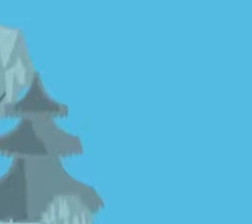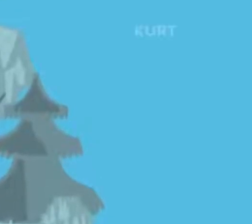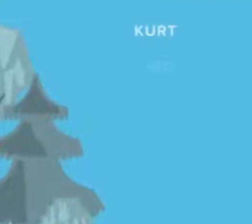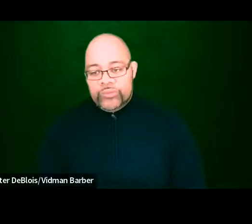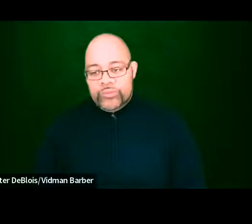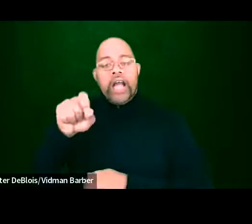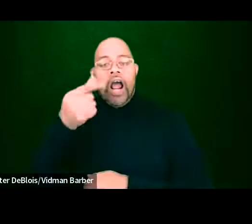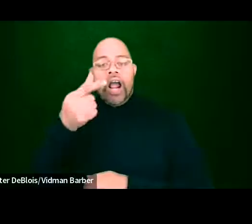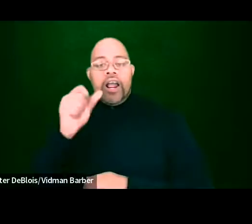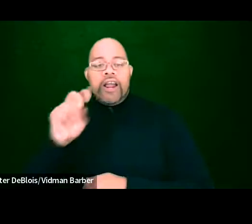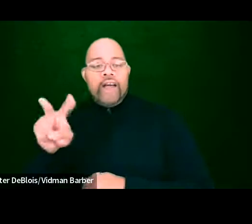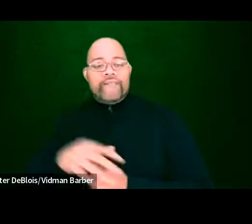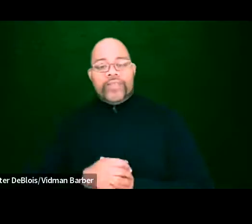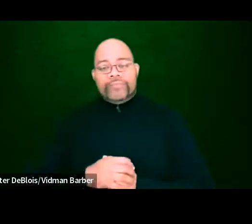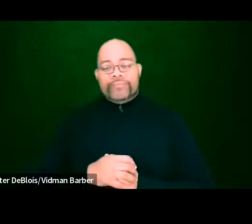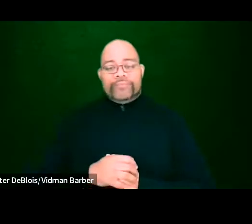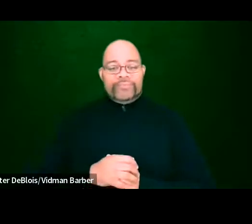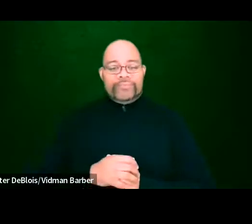marinedebris.noaa.gov.